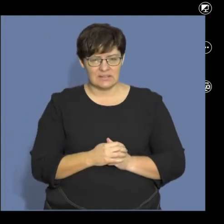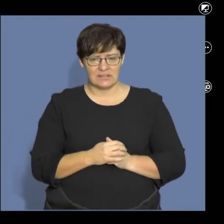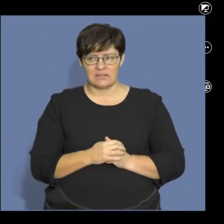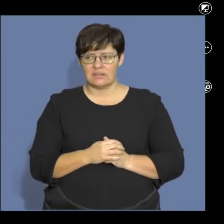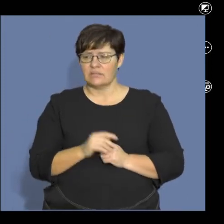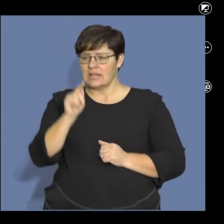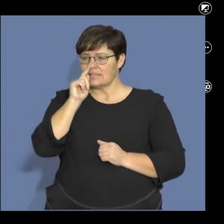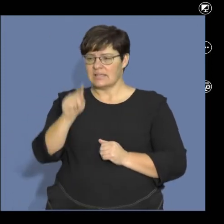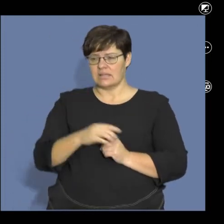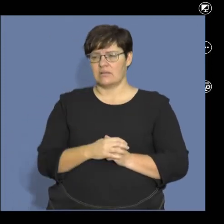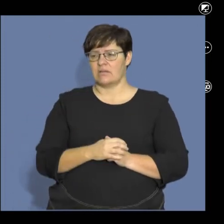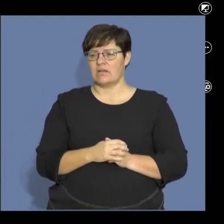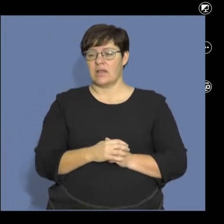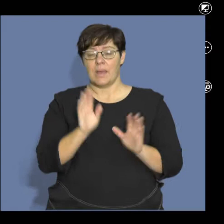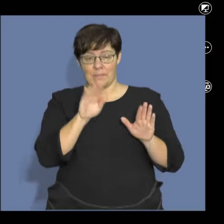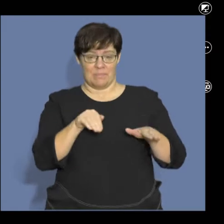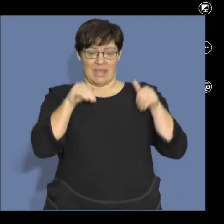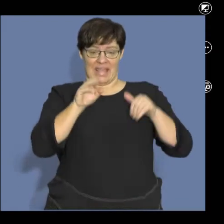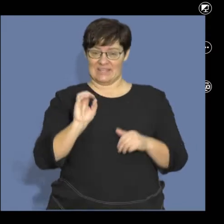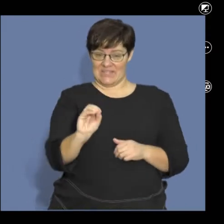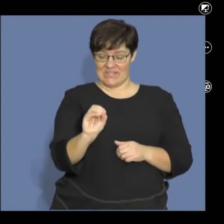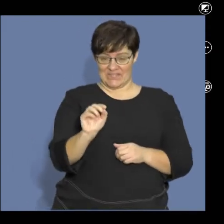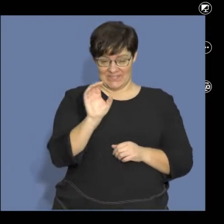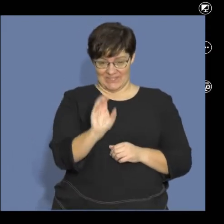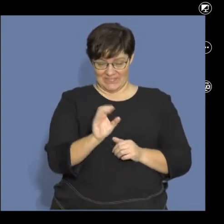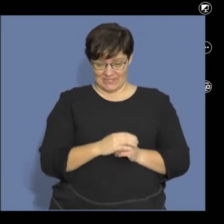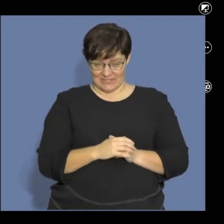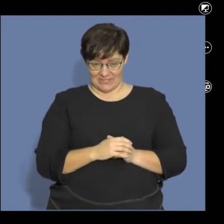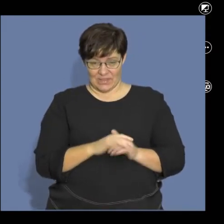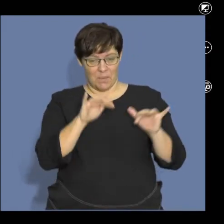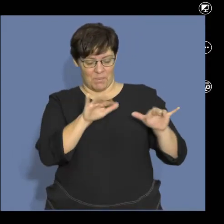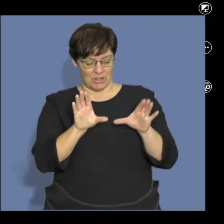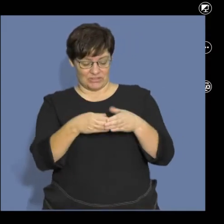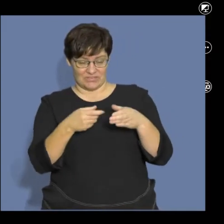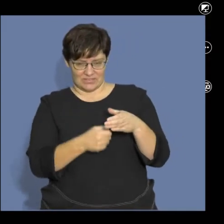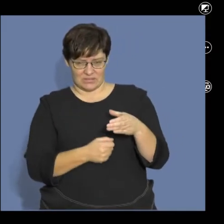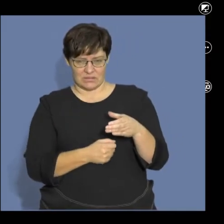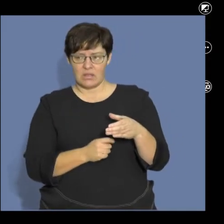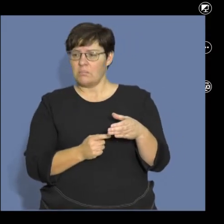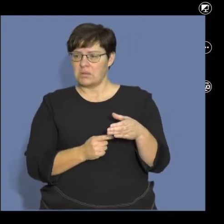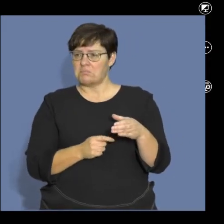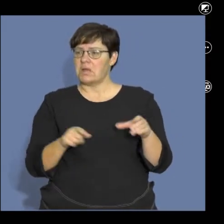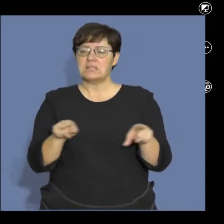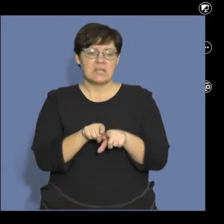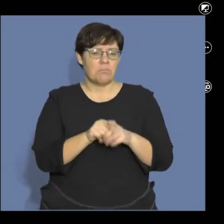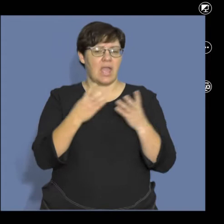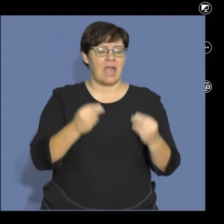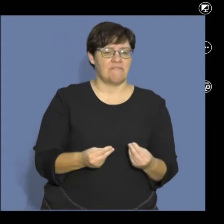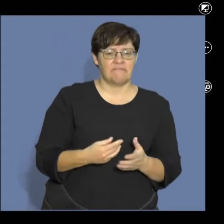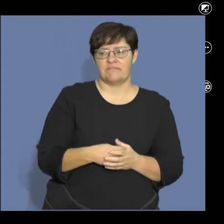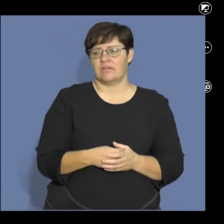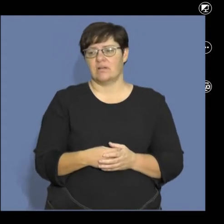see there are our meerkats. That's our meerkat population. But now we have